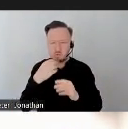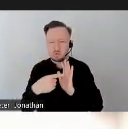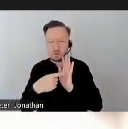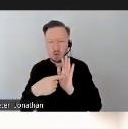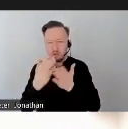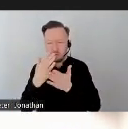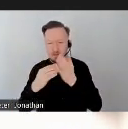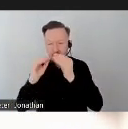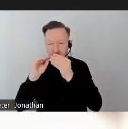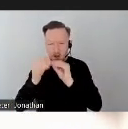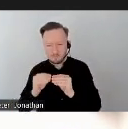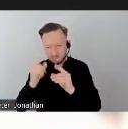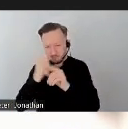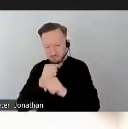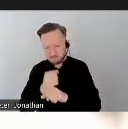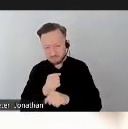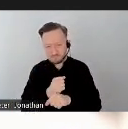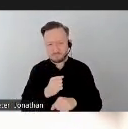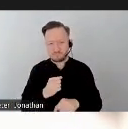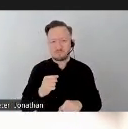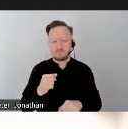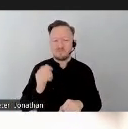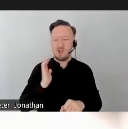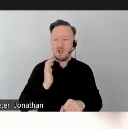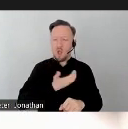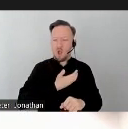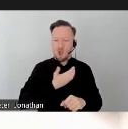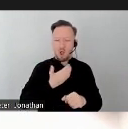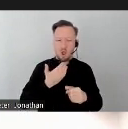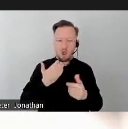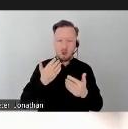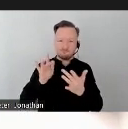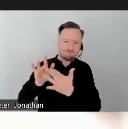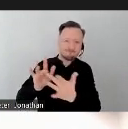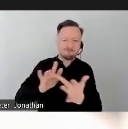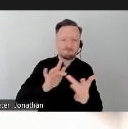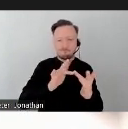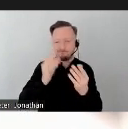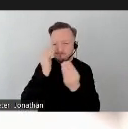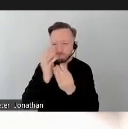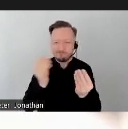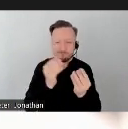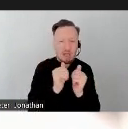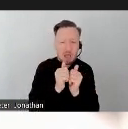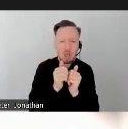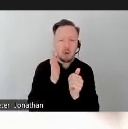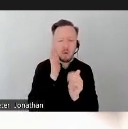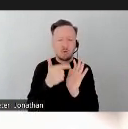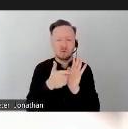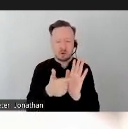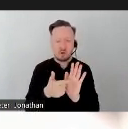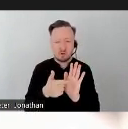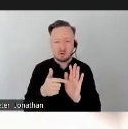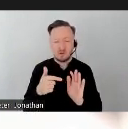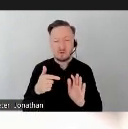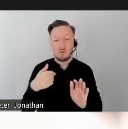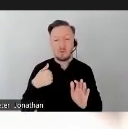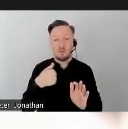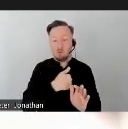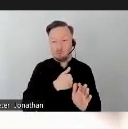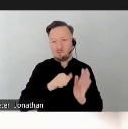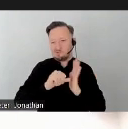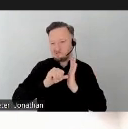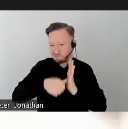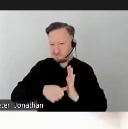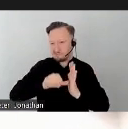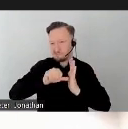our outreach, and I'll explain to you our strategy for outreach, we actually stress colonoscopies. As